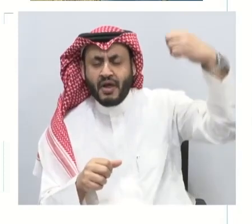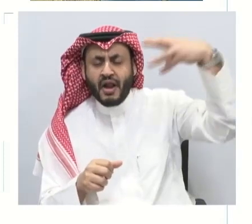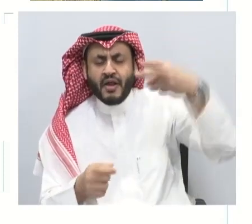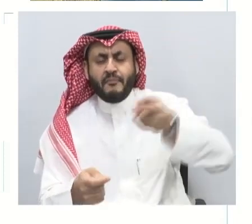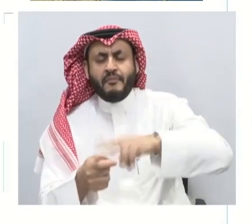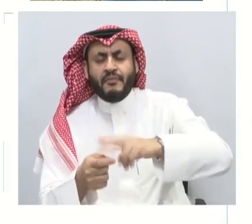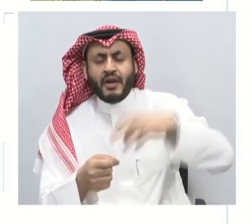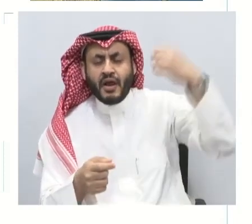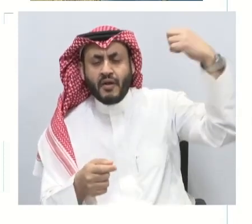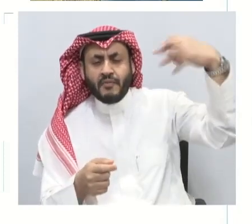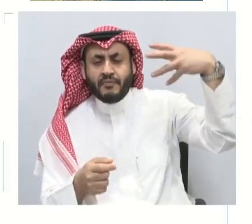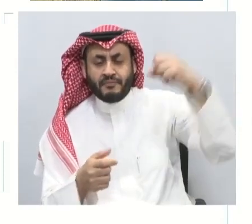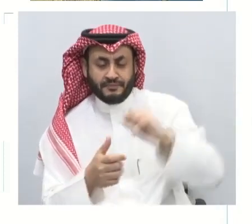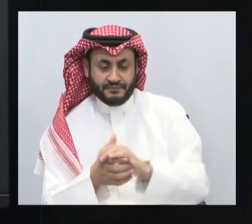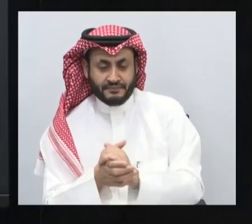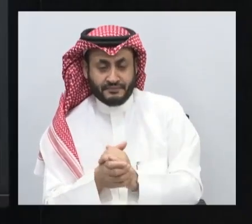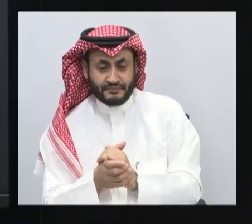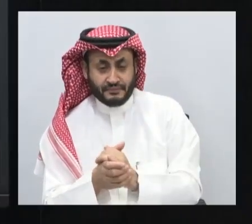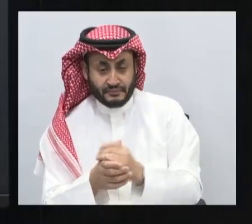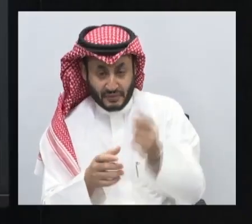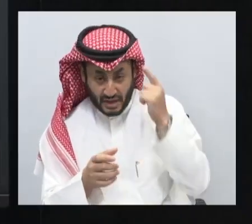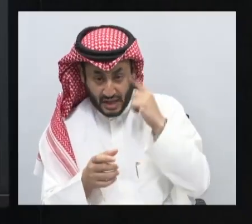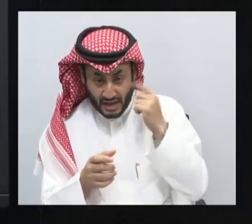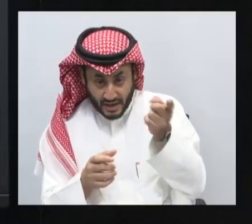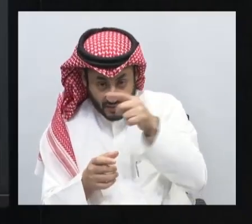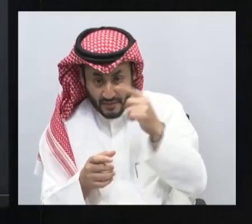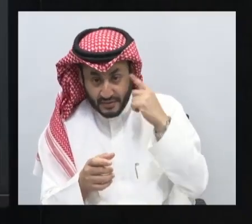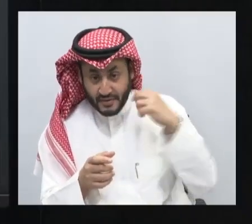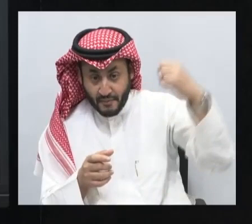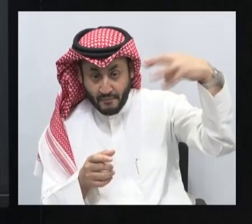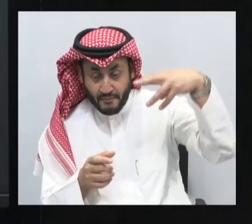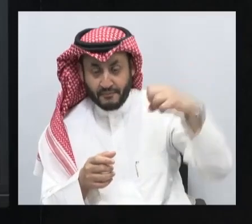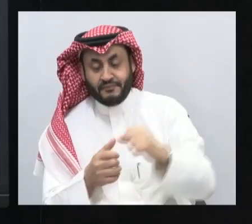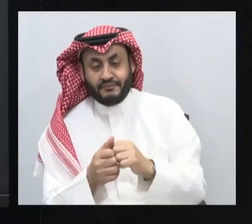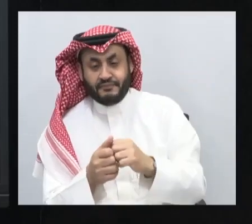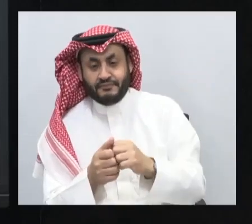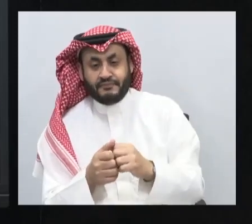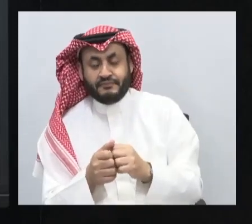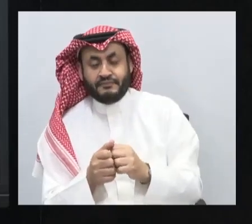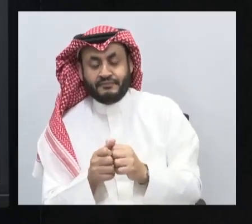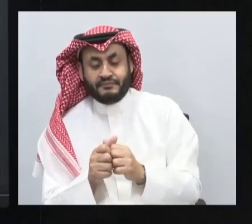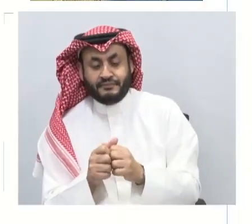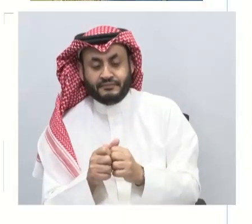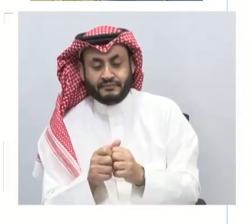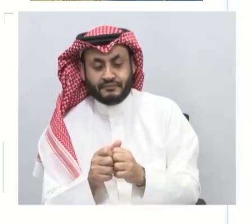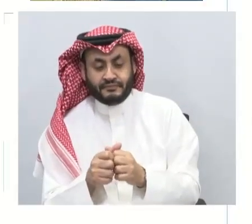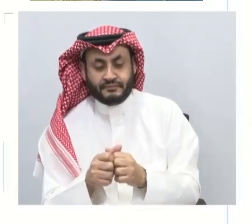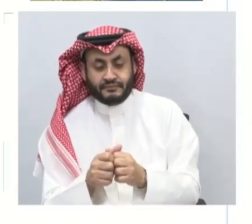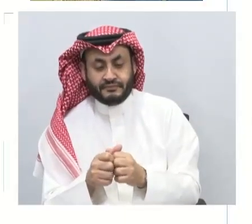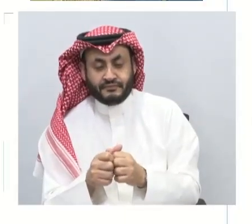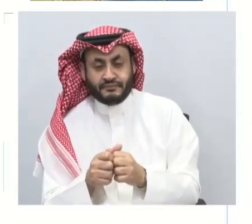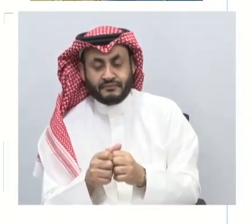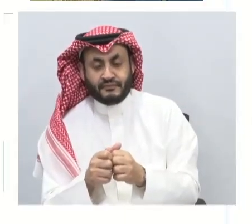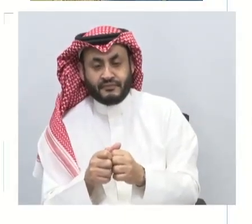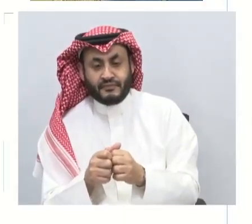day. Okay, is the weather going to be sunny and beautiful all day? This is what we're going